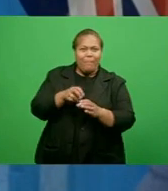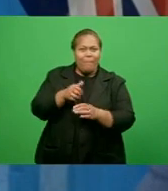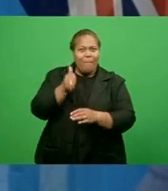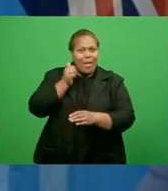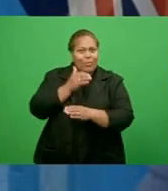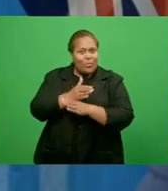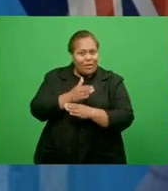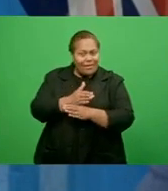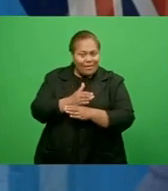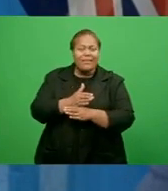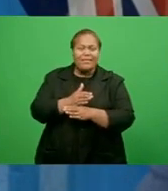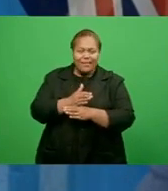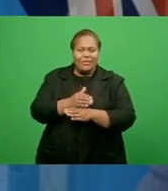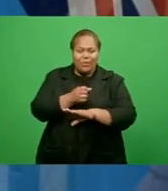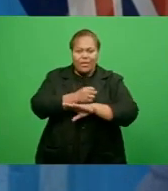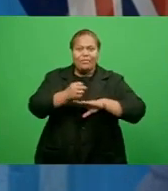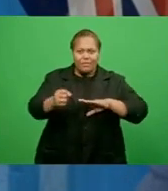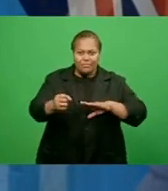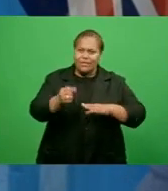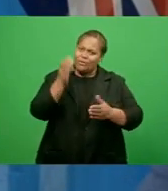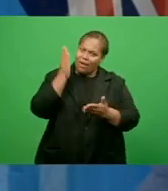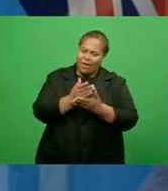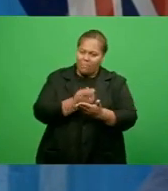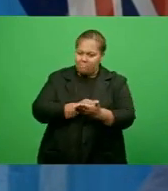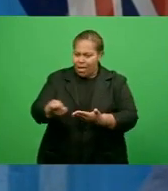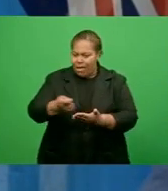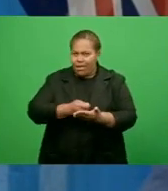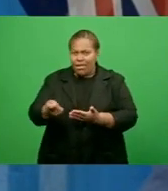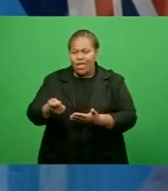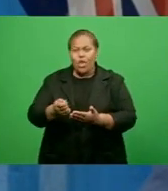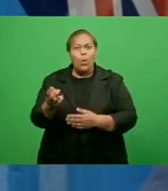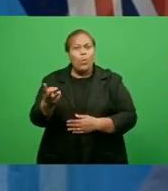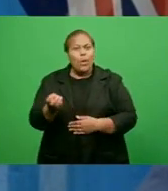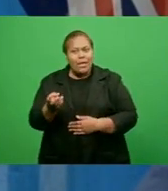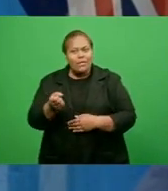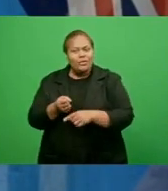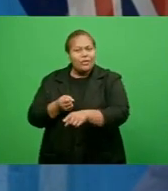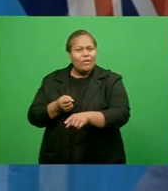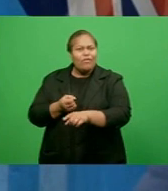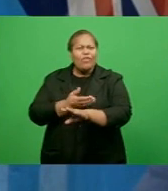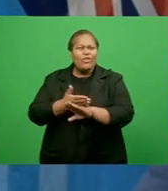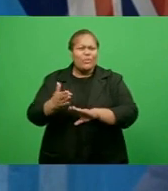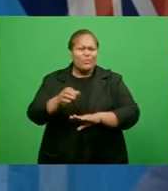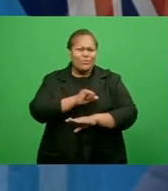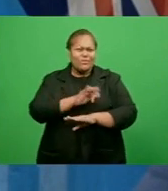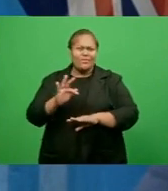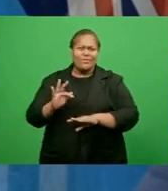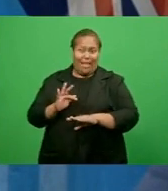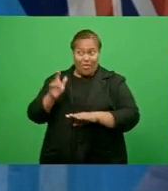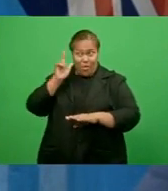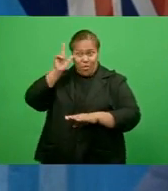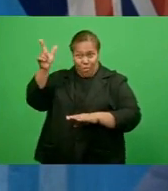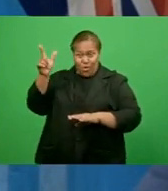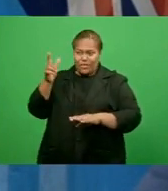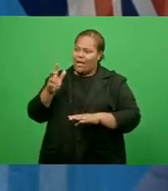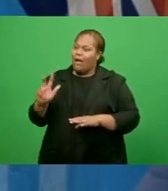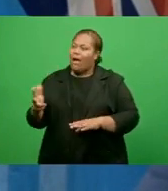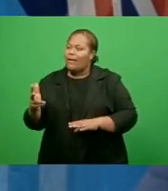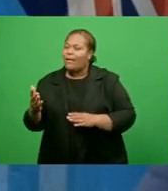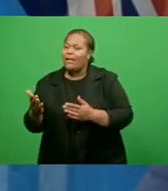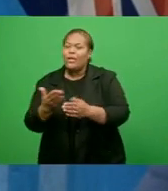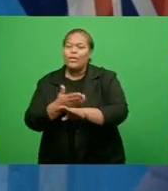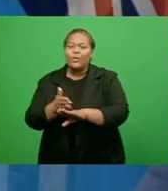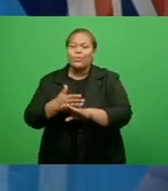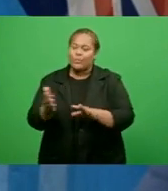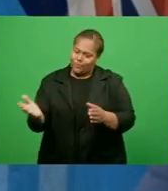directly subsidize the wages of eligible new hires or new employees made by employers who are approved as